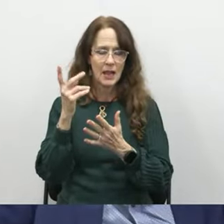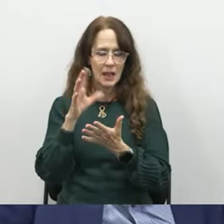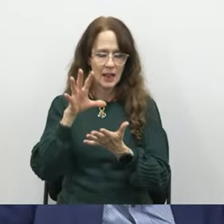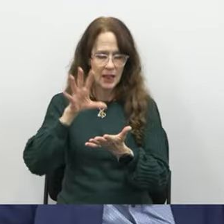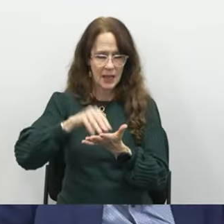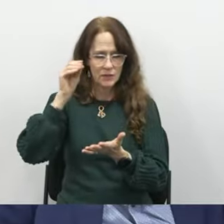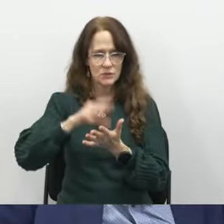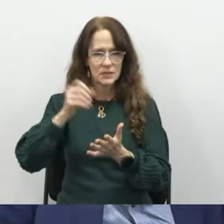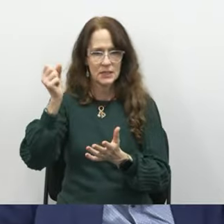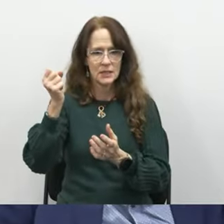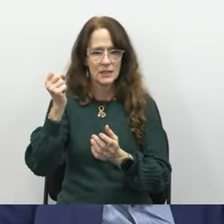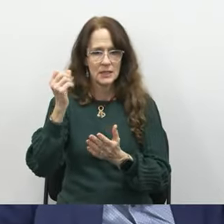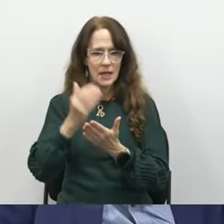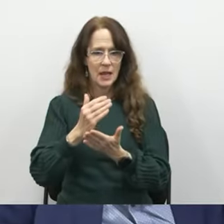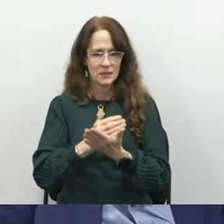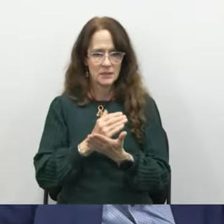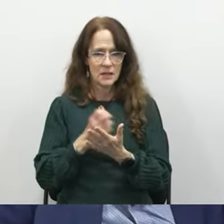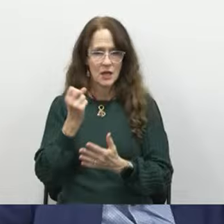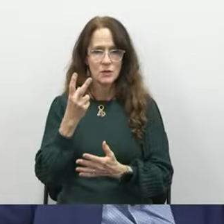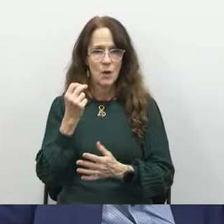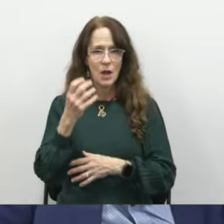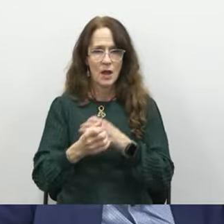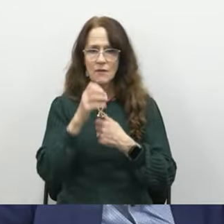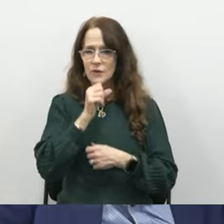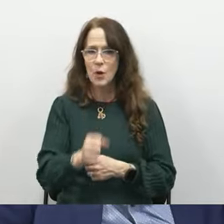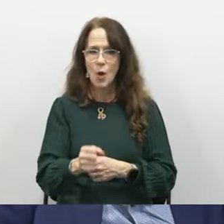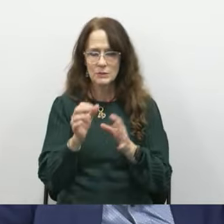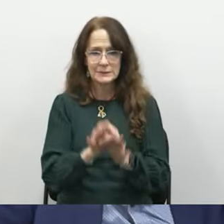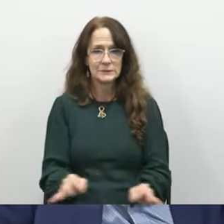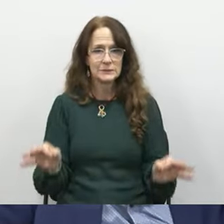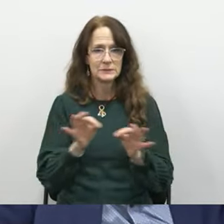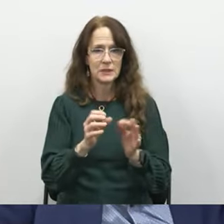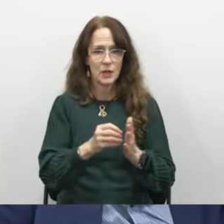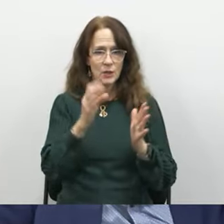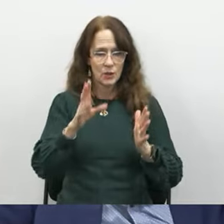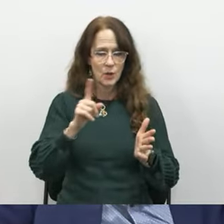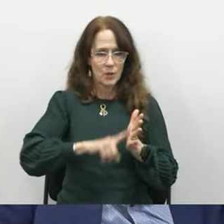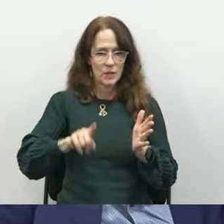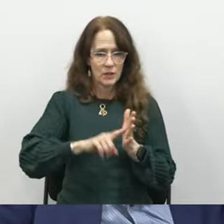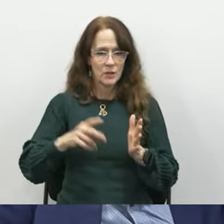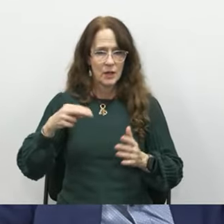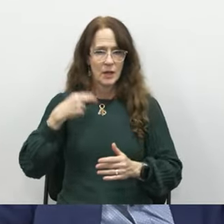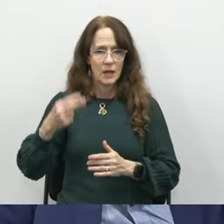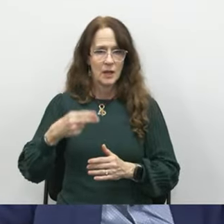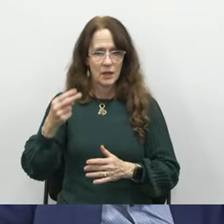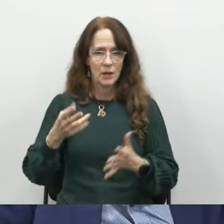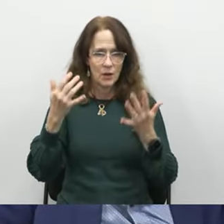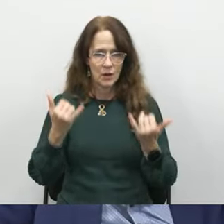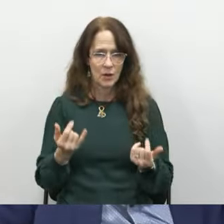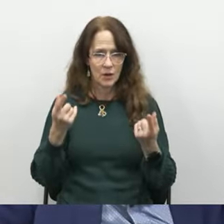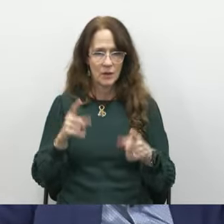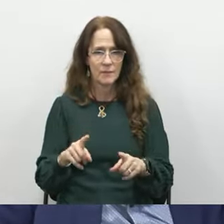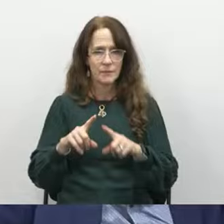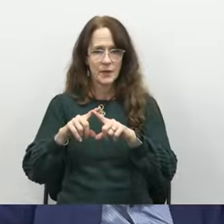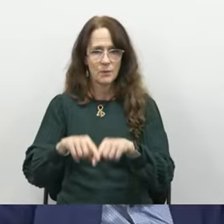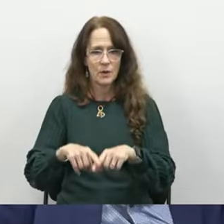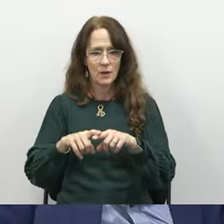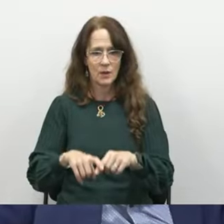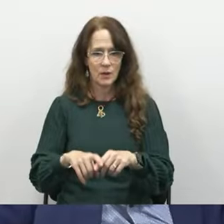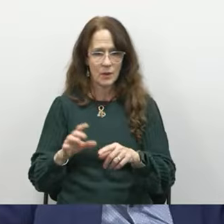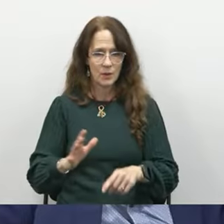For a 12-year-old, this work matters. A student researching history or current events may rely on a